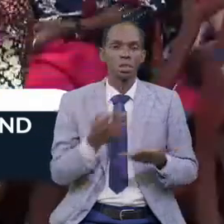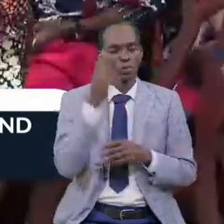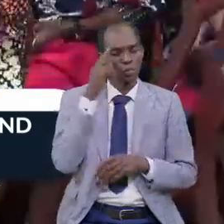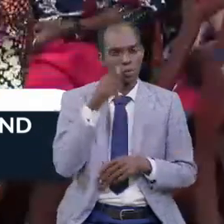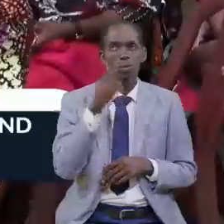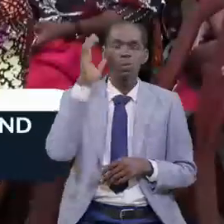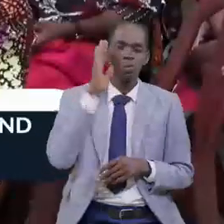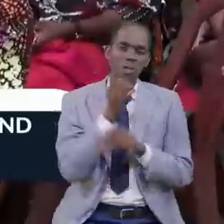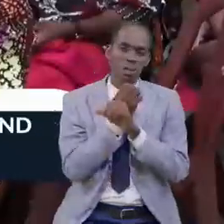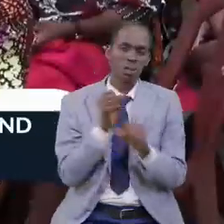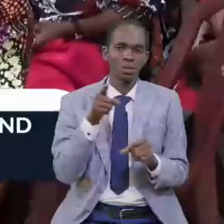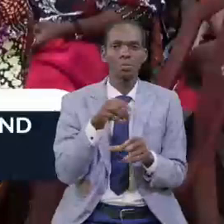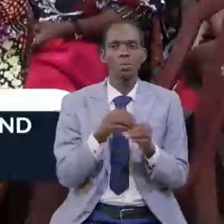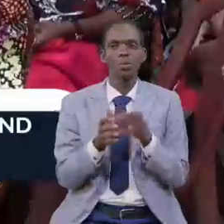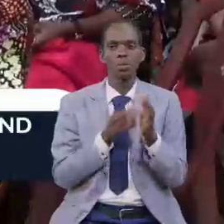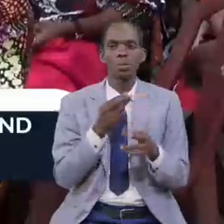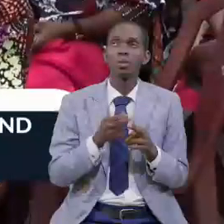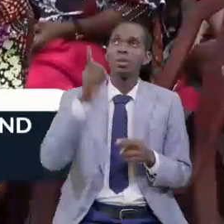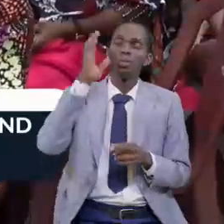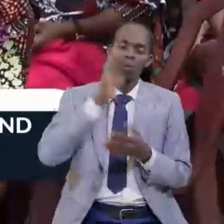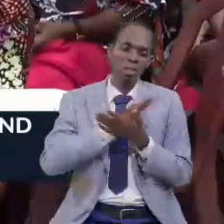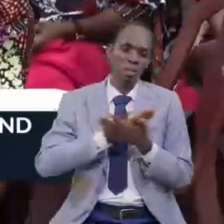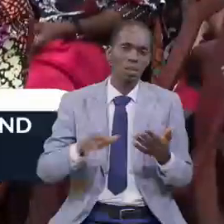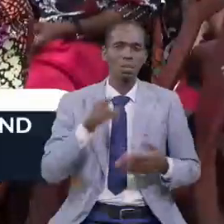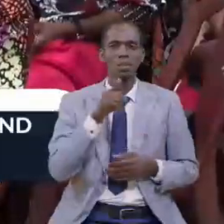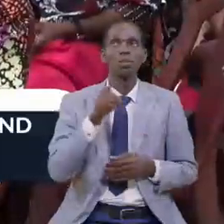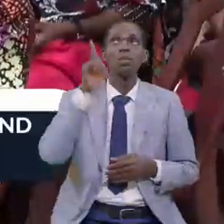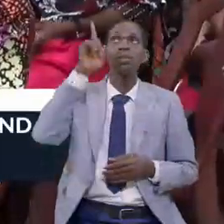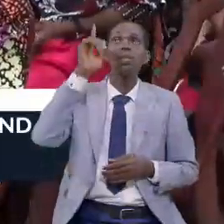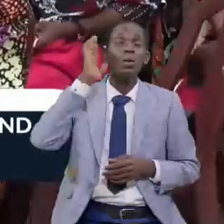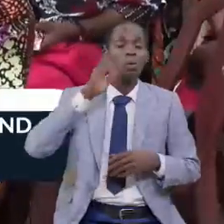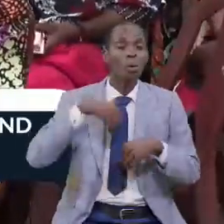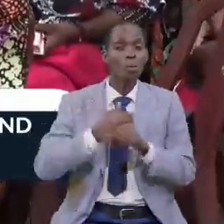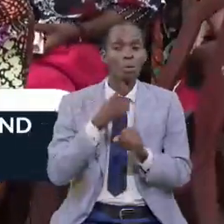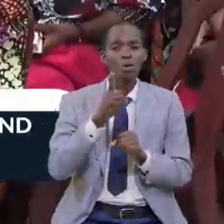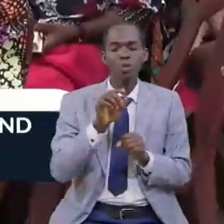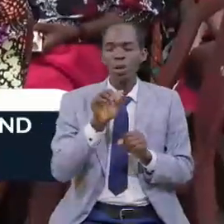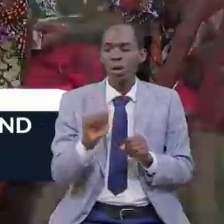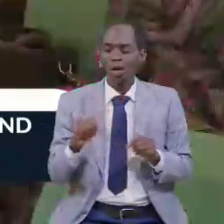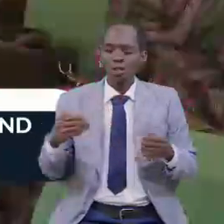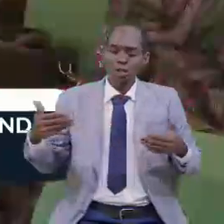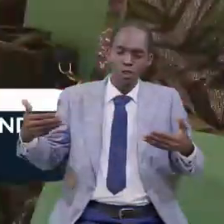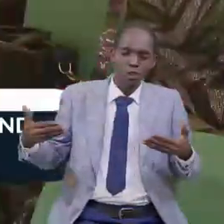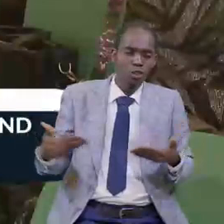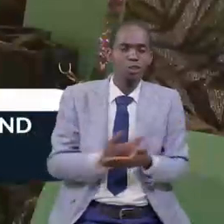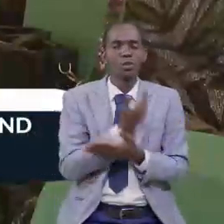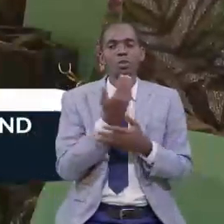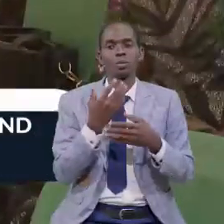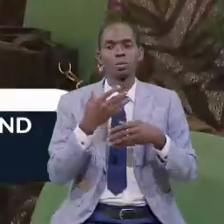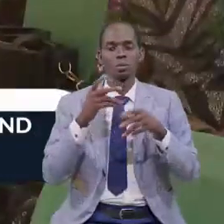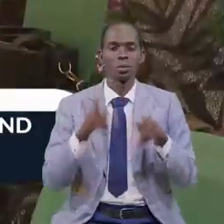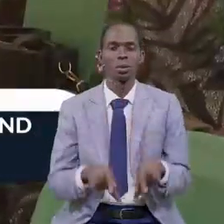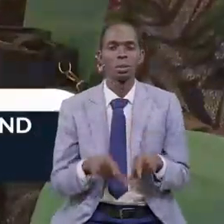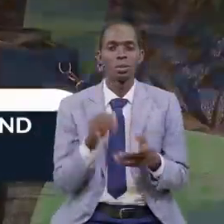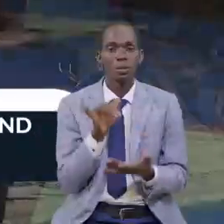you. It will cleanse you. It will make you a brand new creature, that your